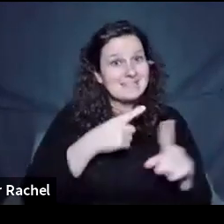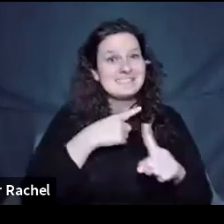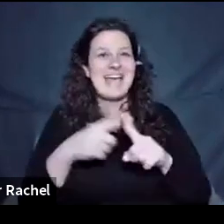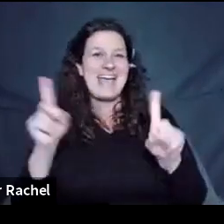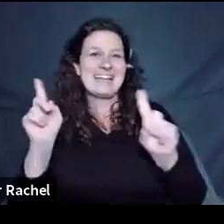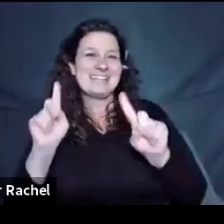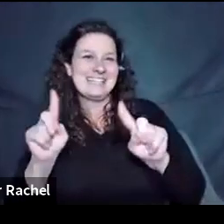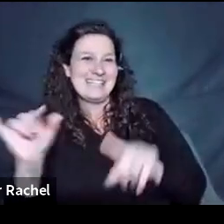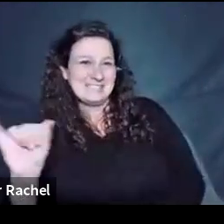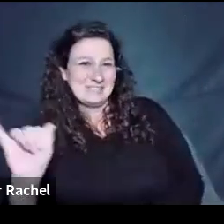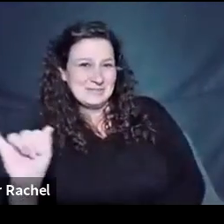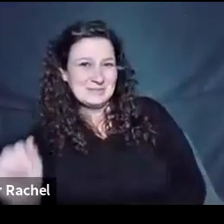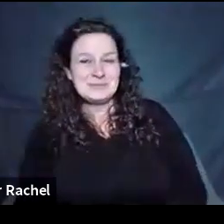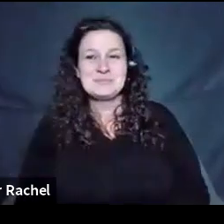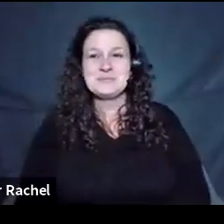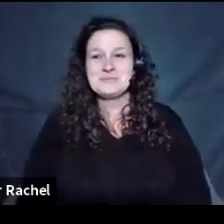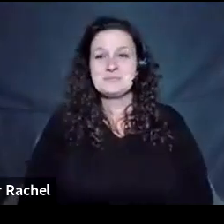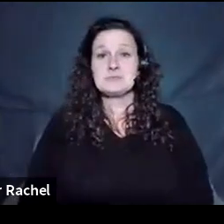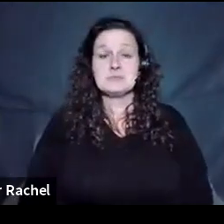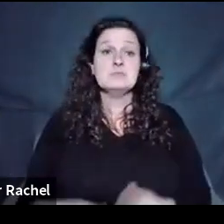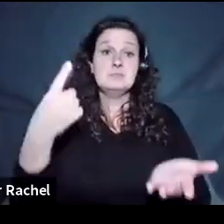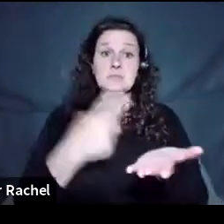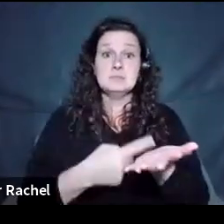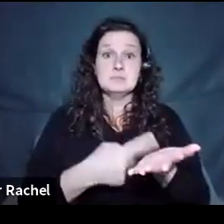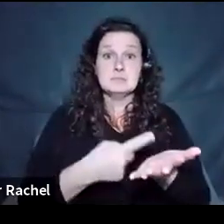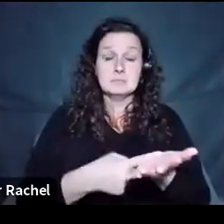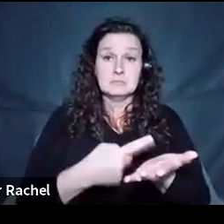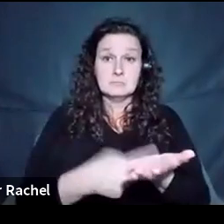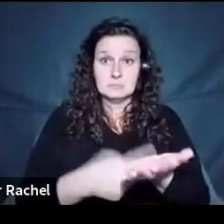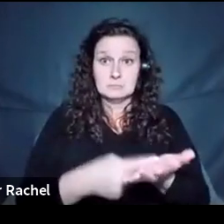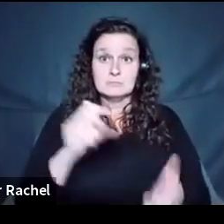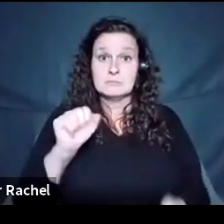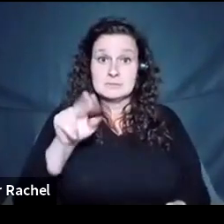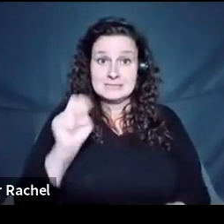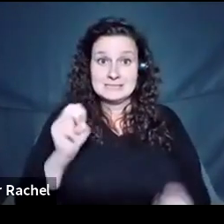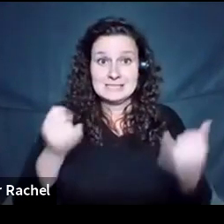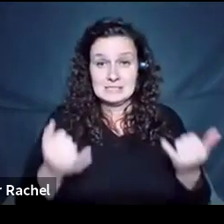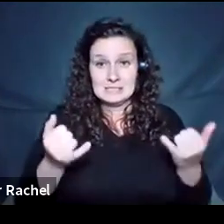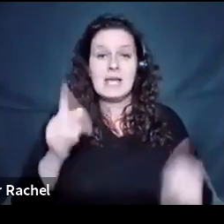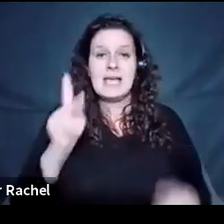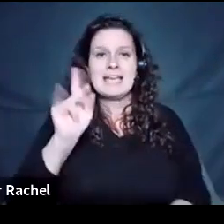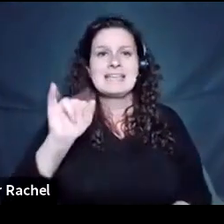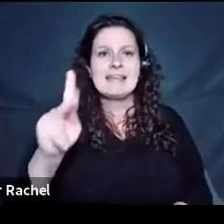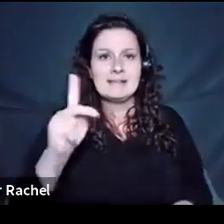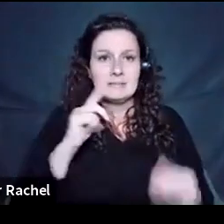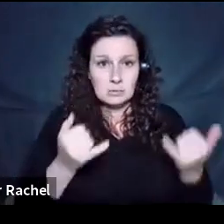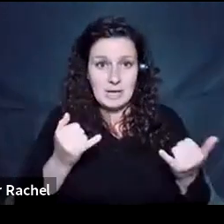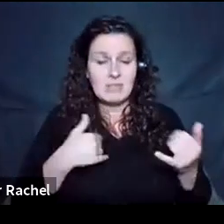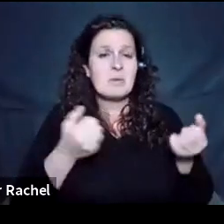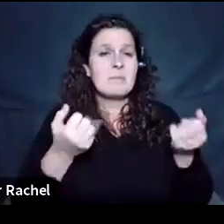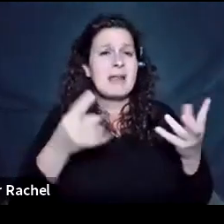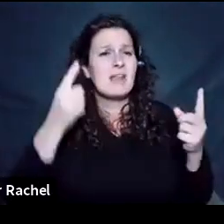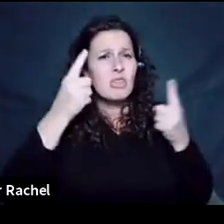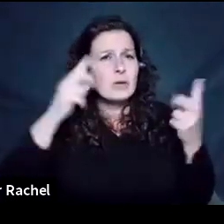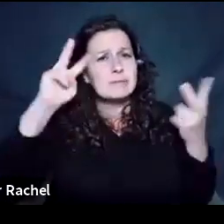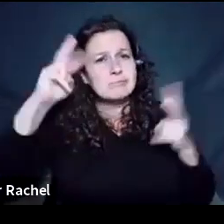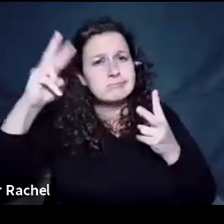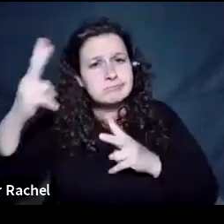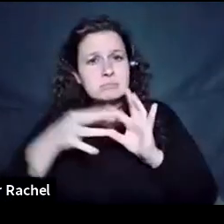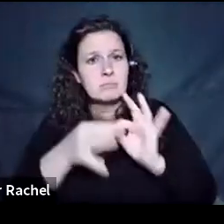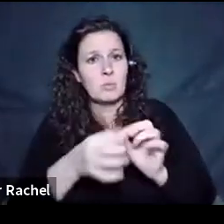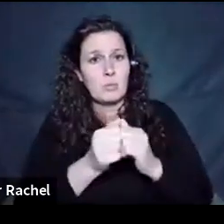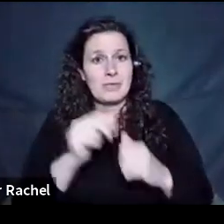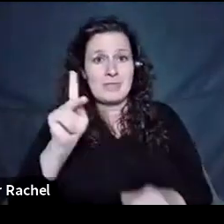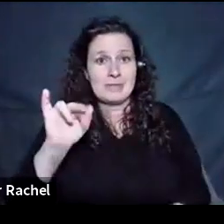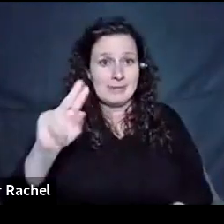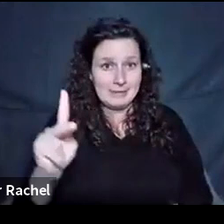attendees. And so we're talking about kink today, and I think there are a lot of thoughts and misconceptions about what kink is. I